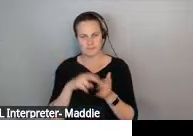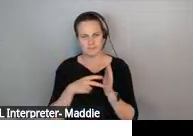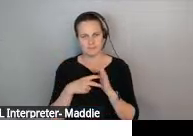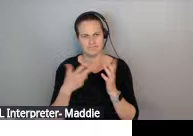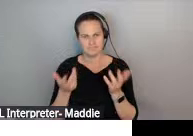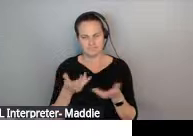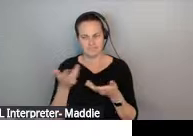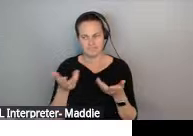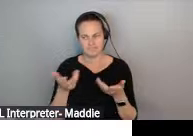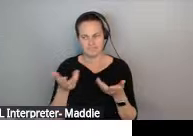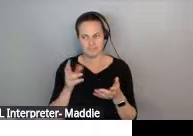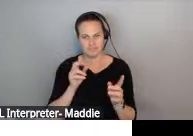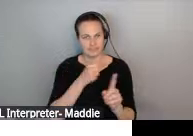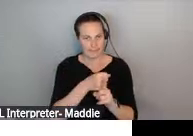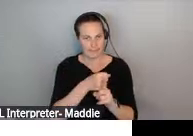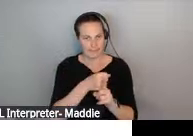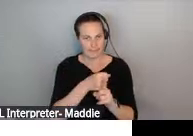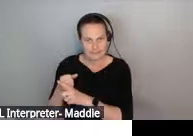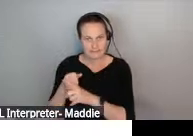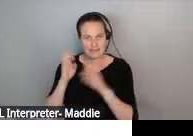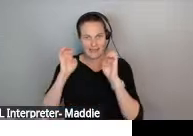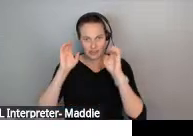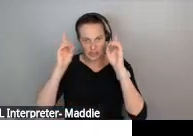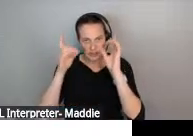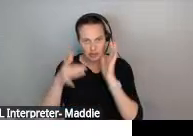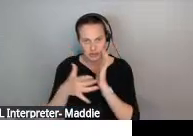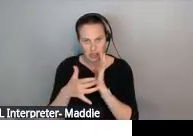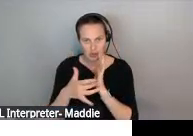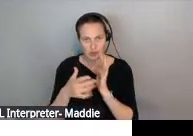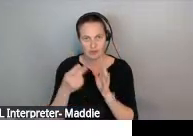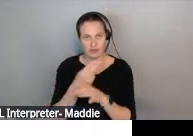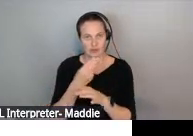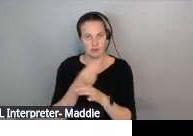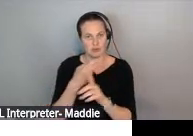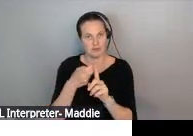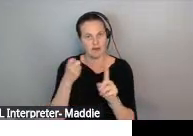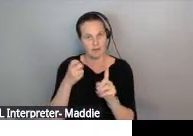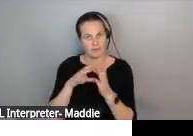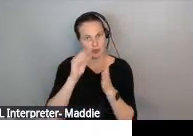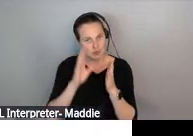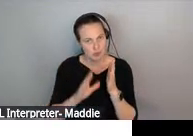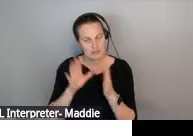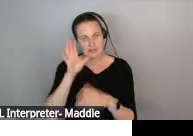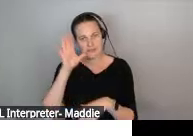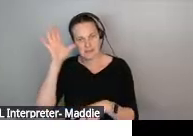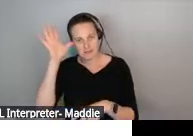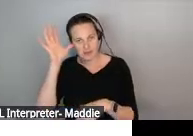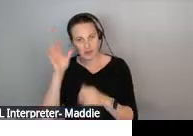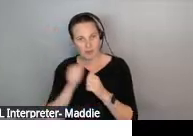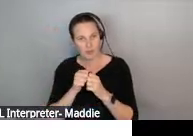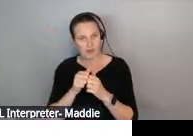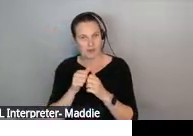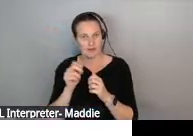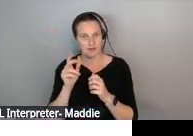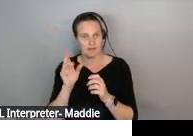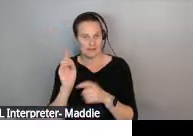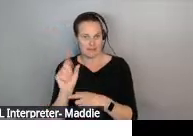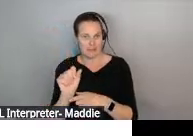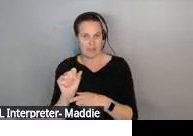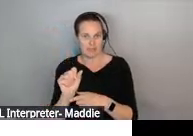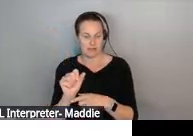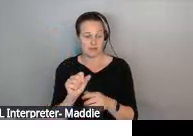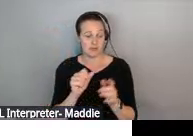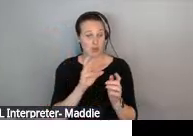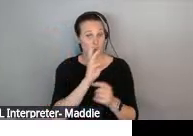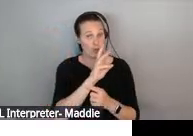educational technology that's being used by students and parents with disabilities? So websites and apps